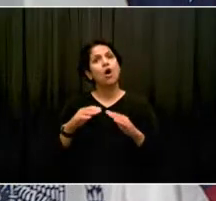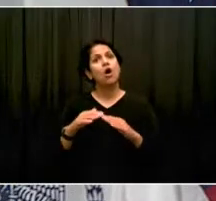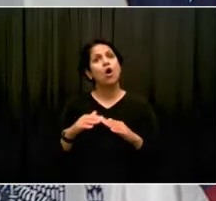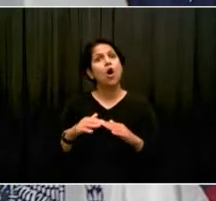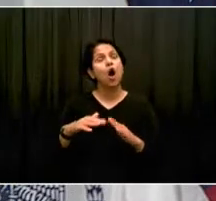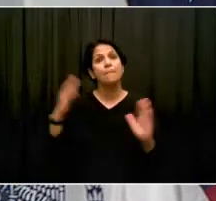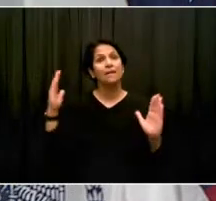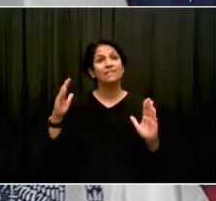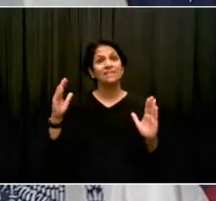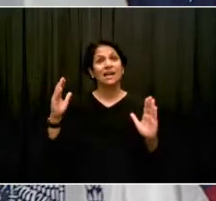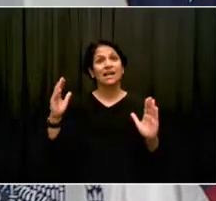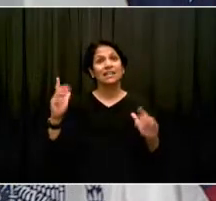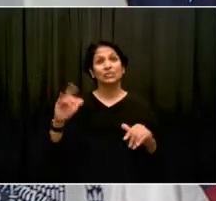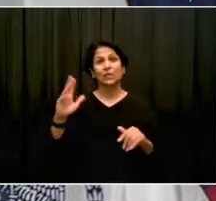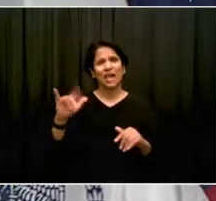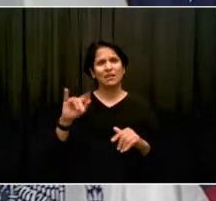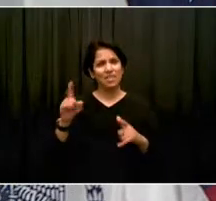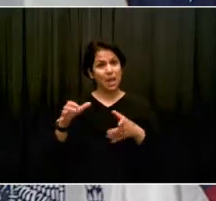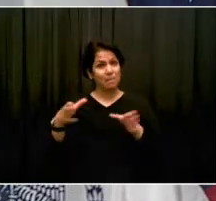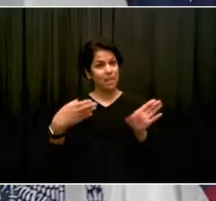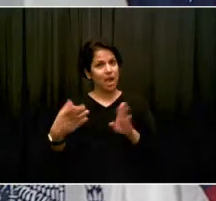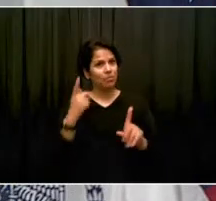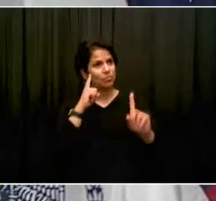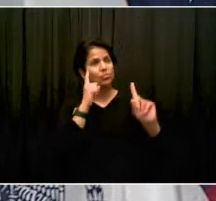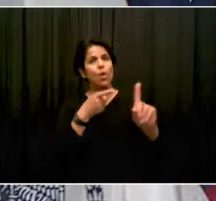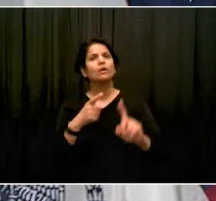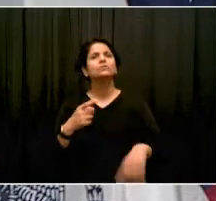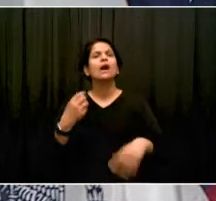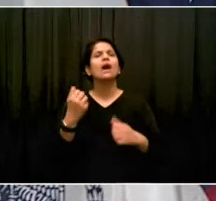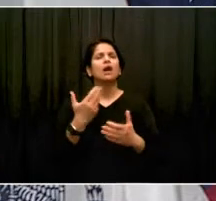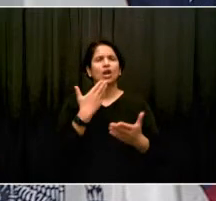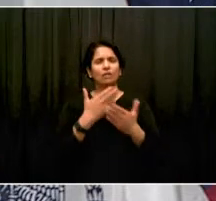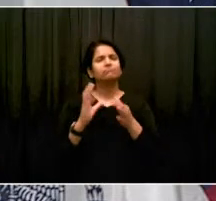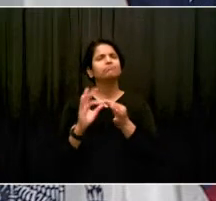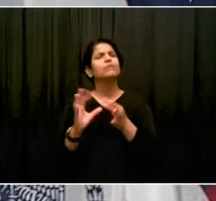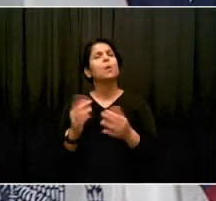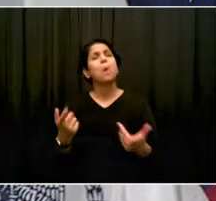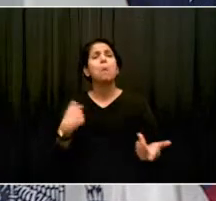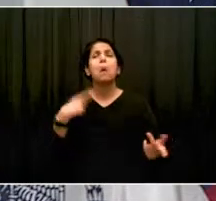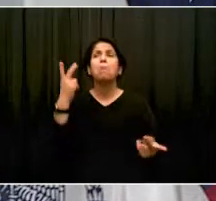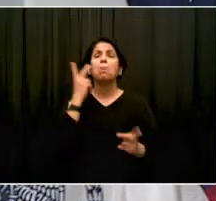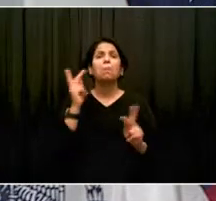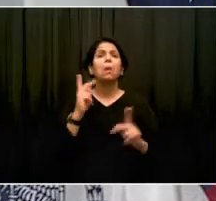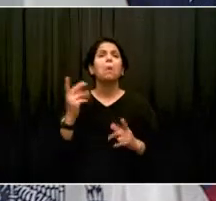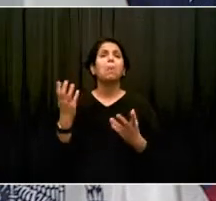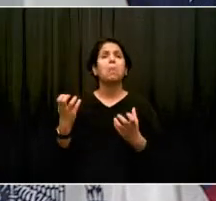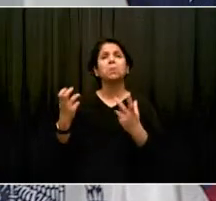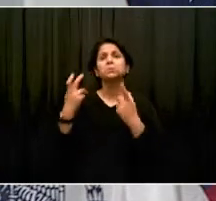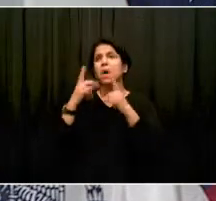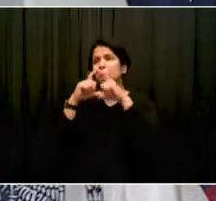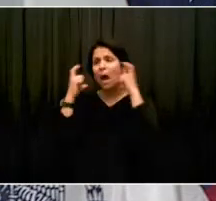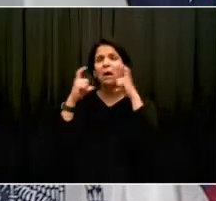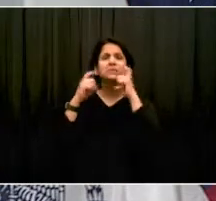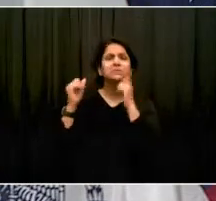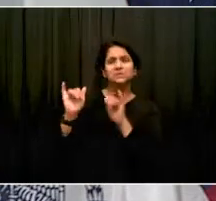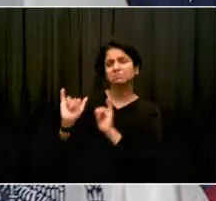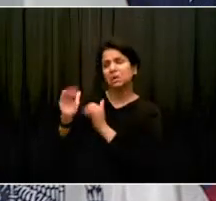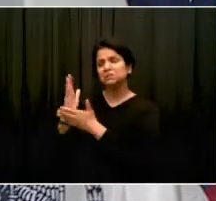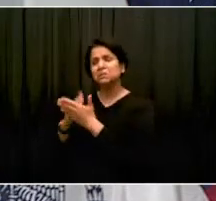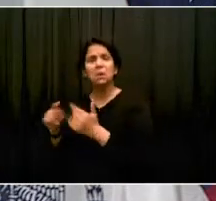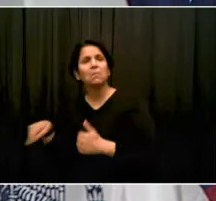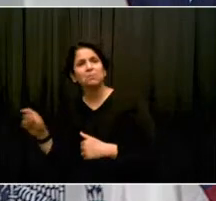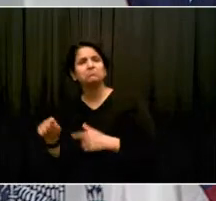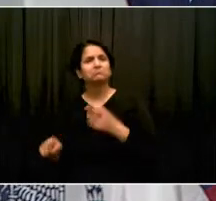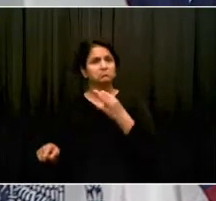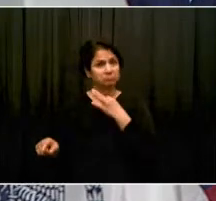wearing masks. I just wanted to be clear, do you anticipate, does your plan include still having the mask